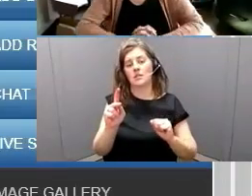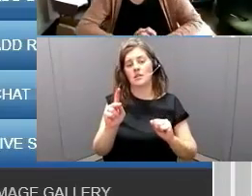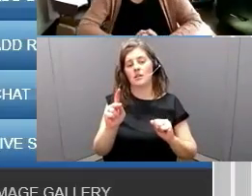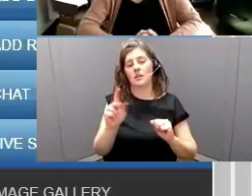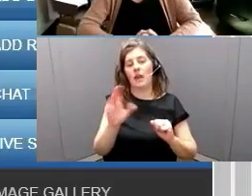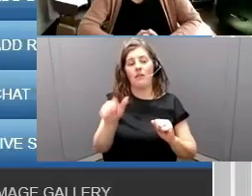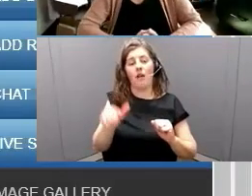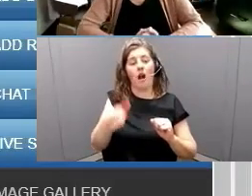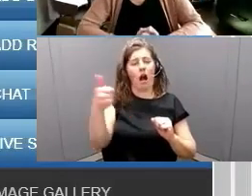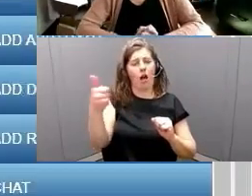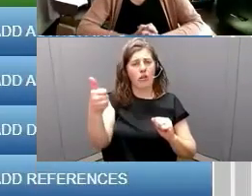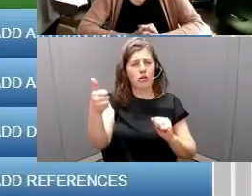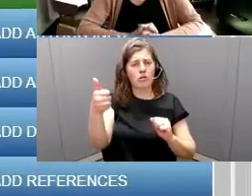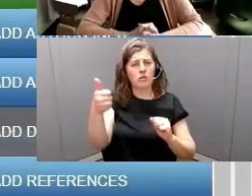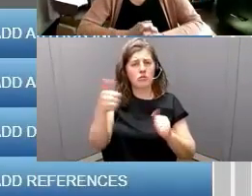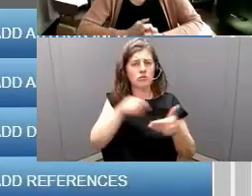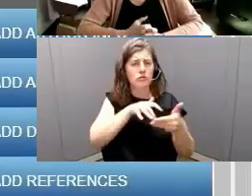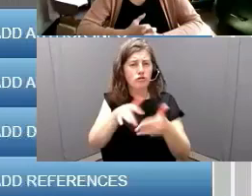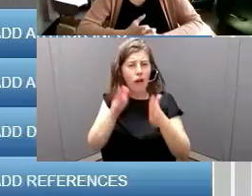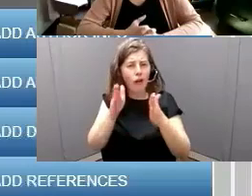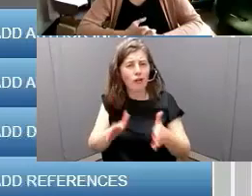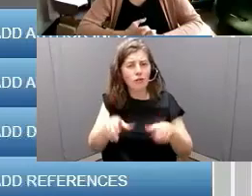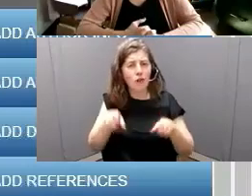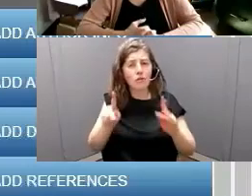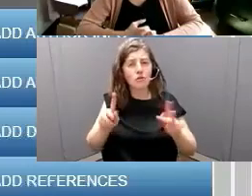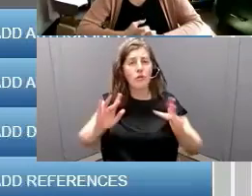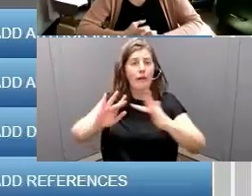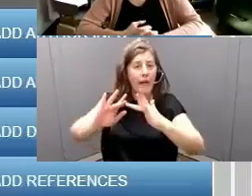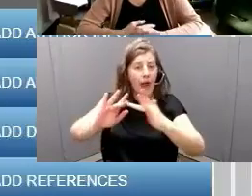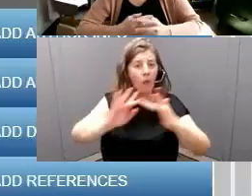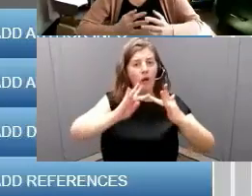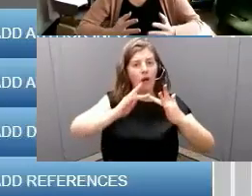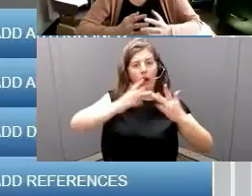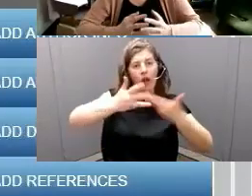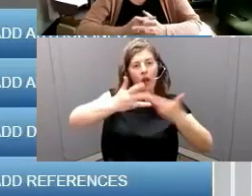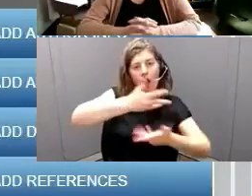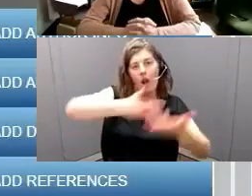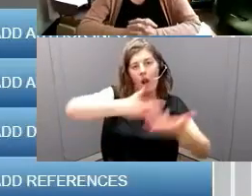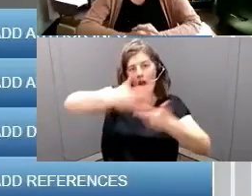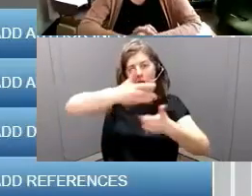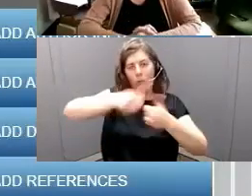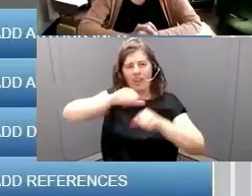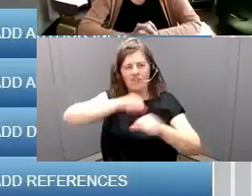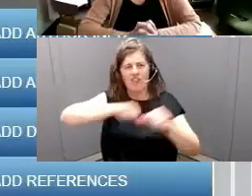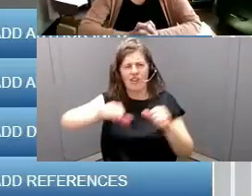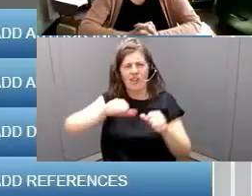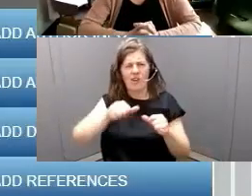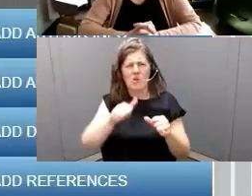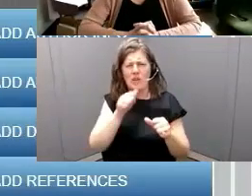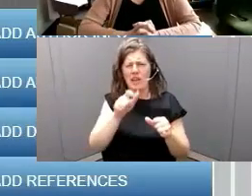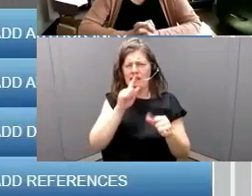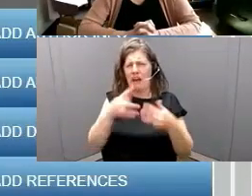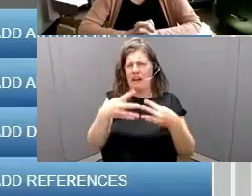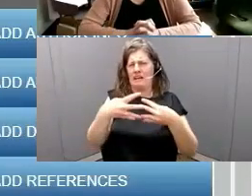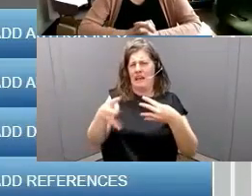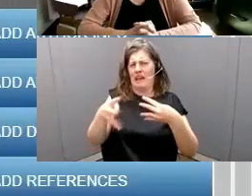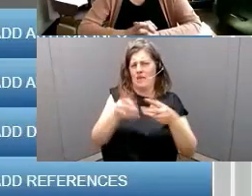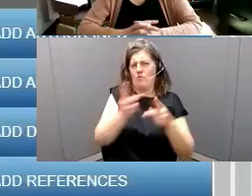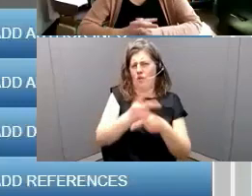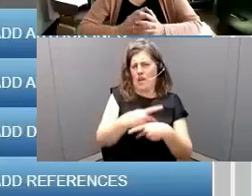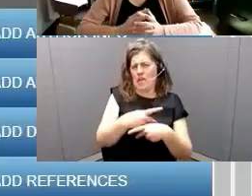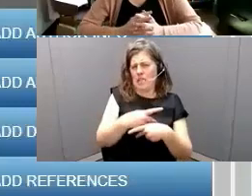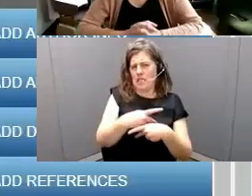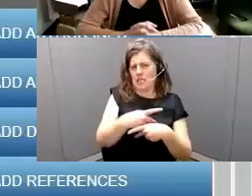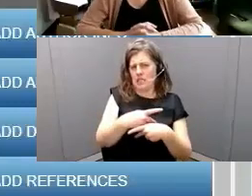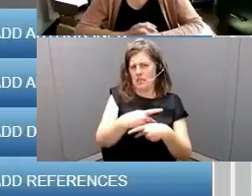other scholars' opportunities to network and interact with you. So it's not a gated product, which would